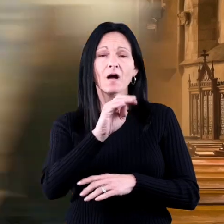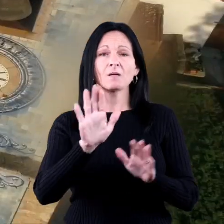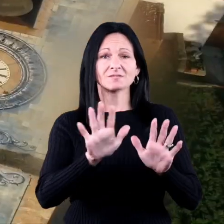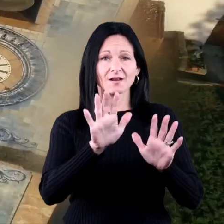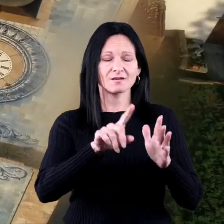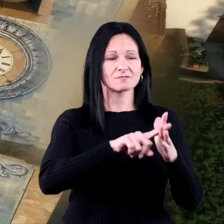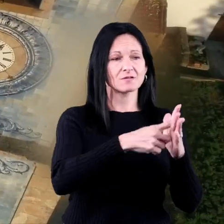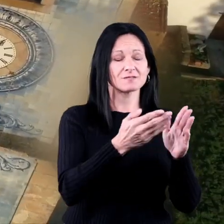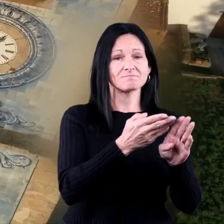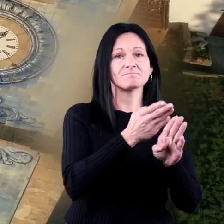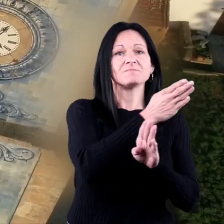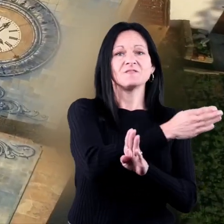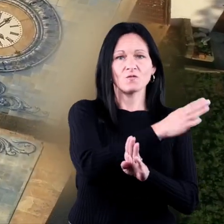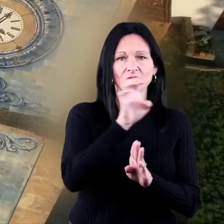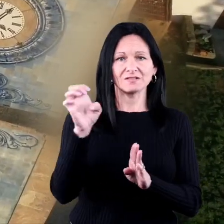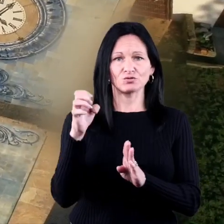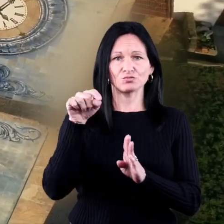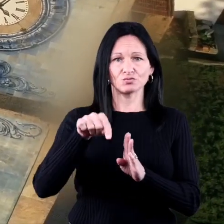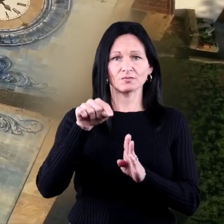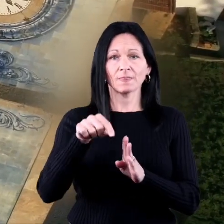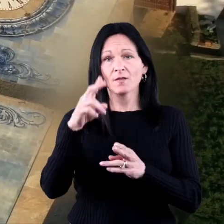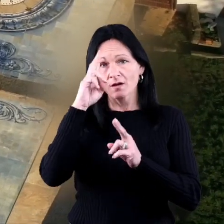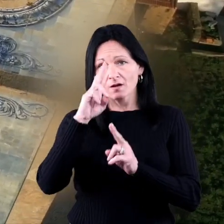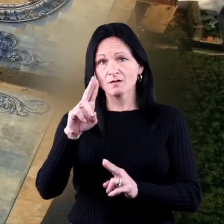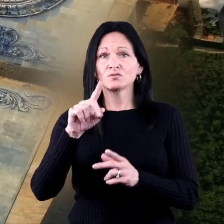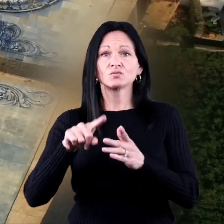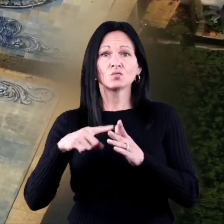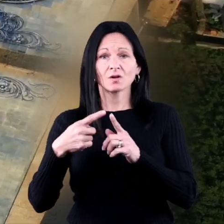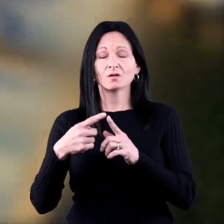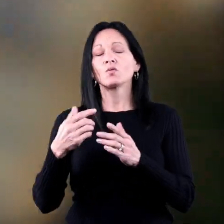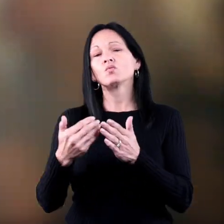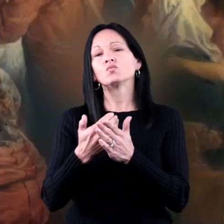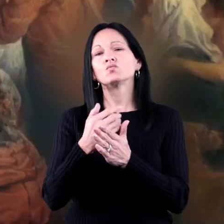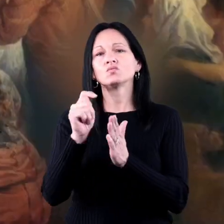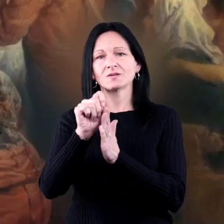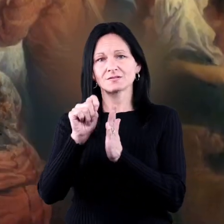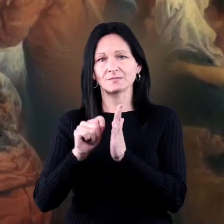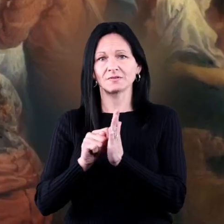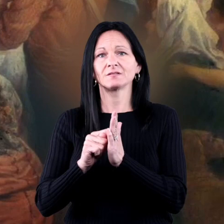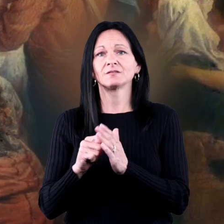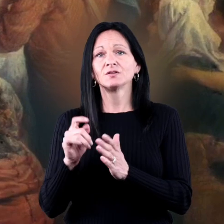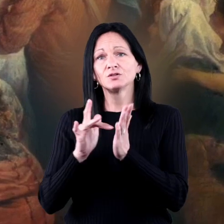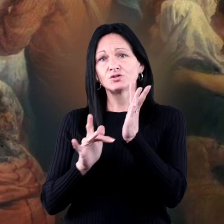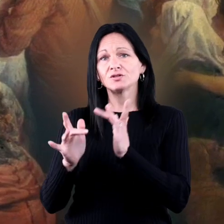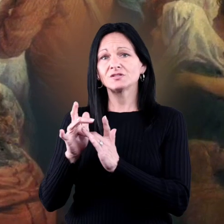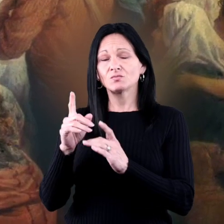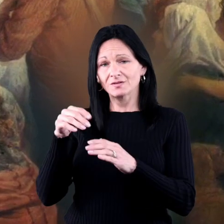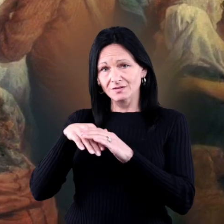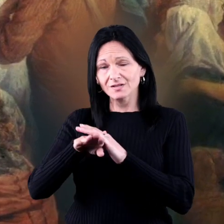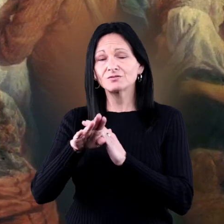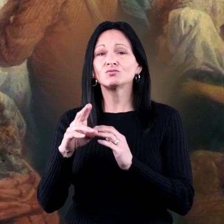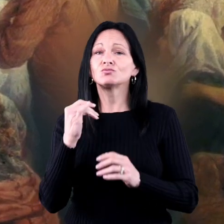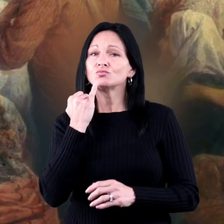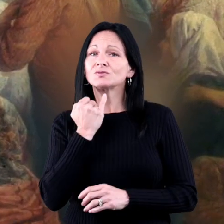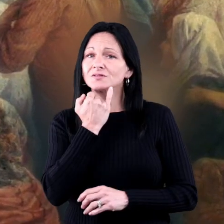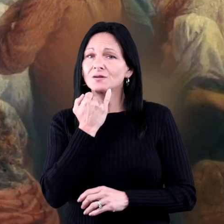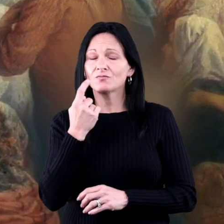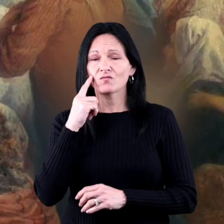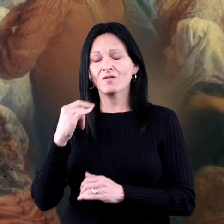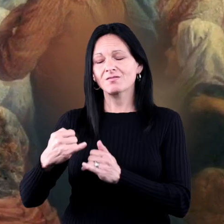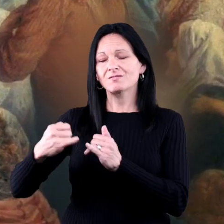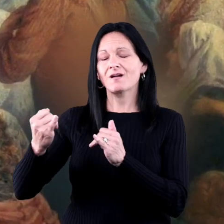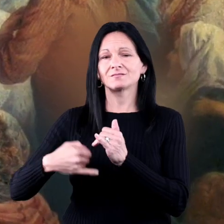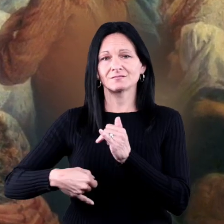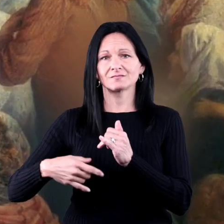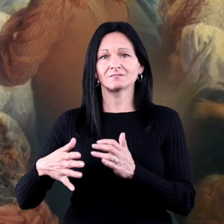the Sunday before Easter and honors the day when, according to the New Testament, that Jesus would enter the city of Jerusalem